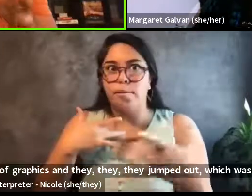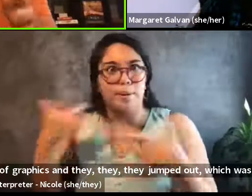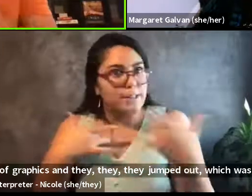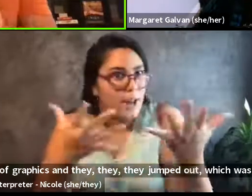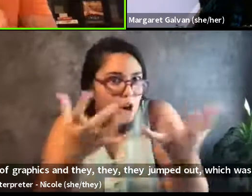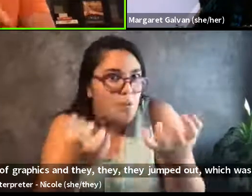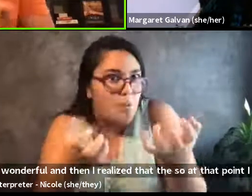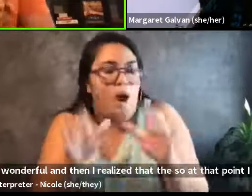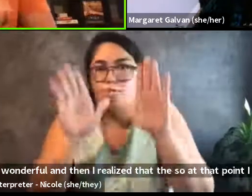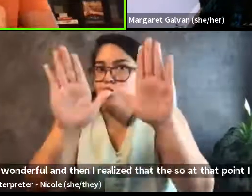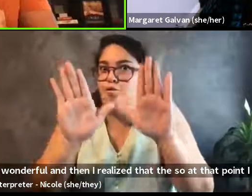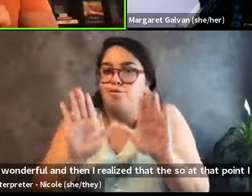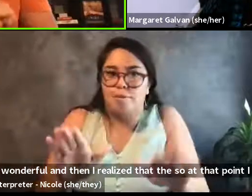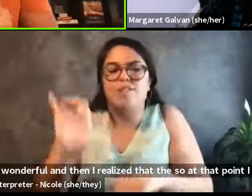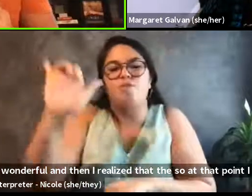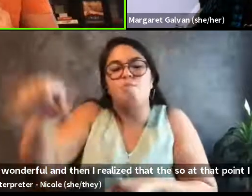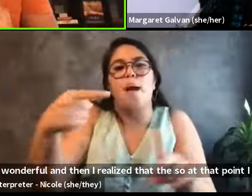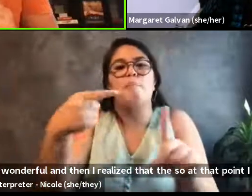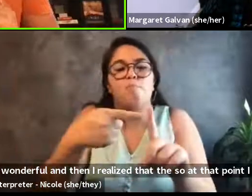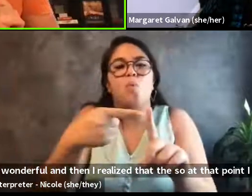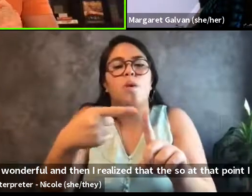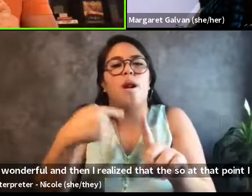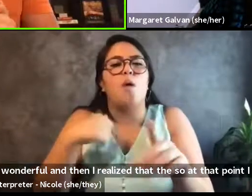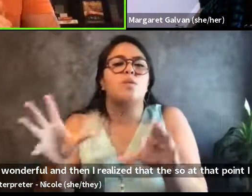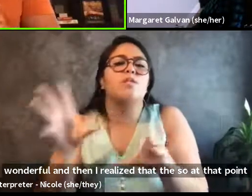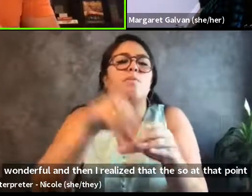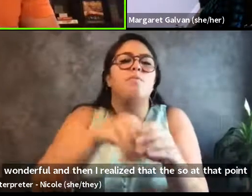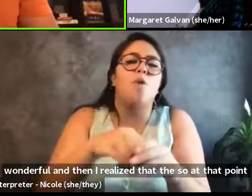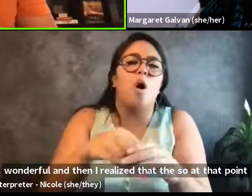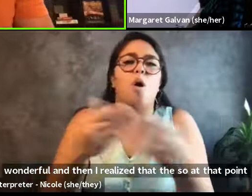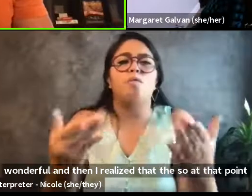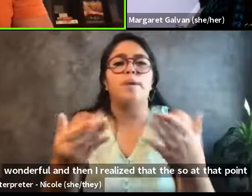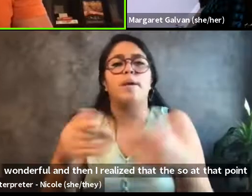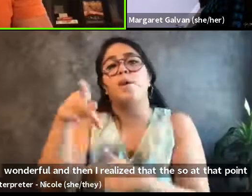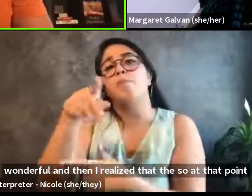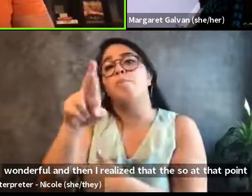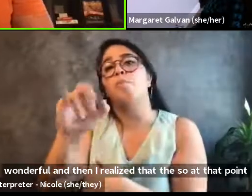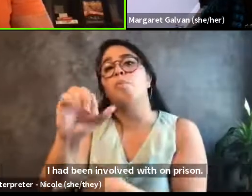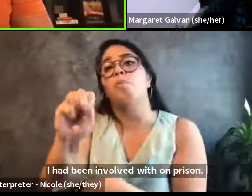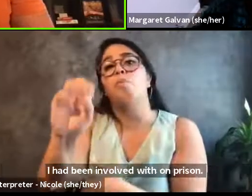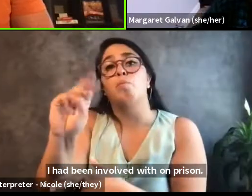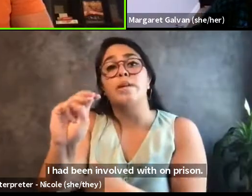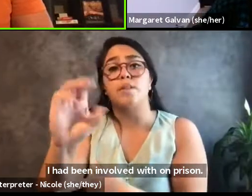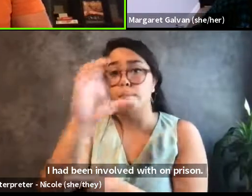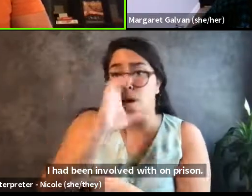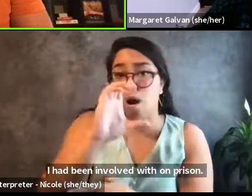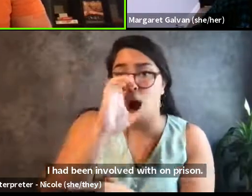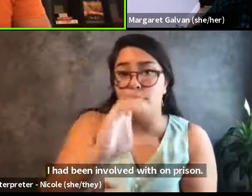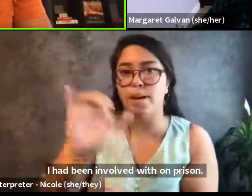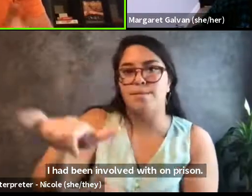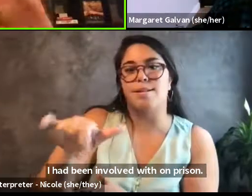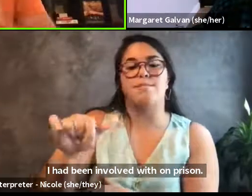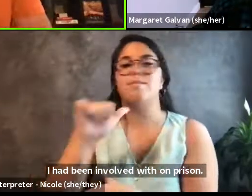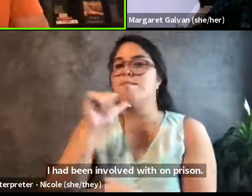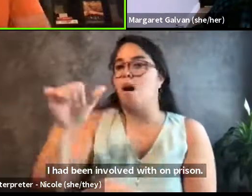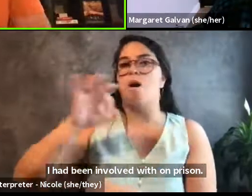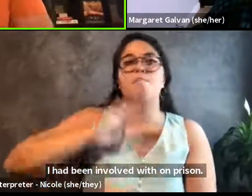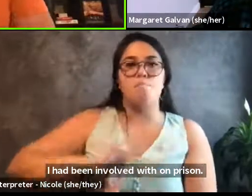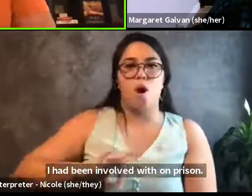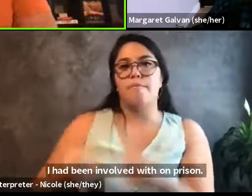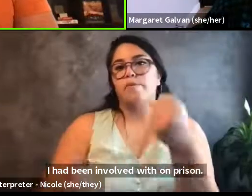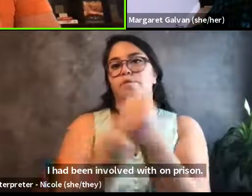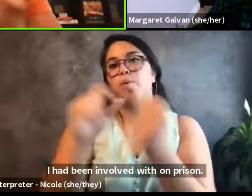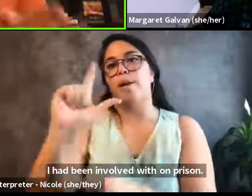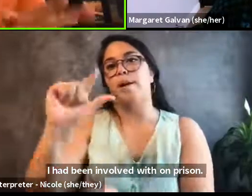so at that point I had been involved with, um, Prism Comics, which is, uh, a nonprofit supporting LGBTQ